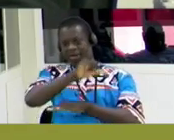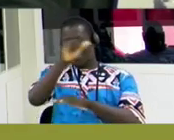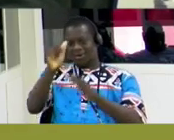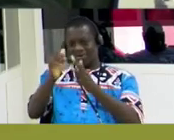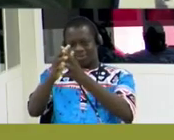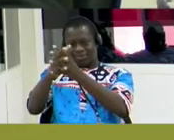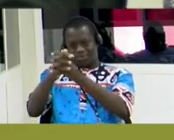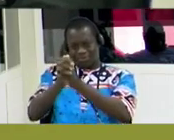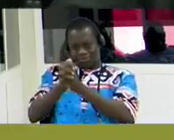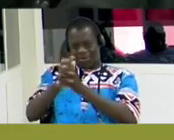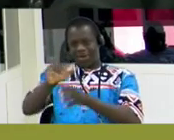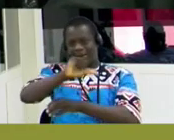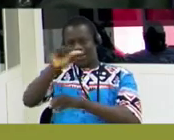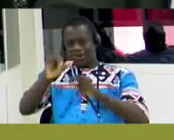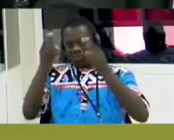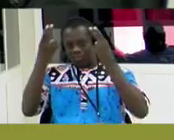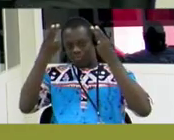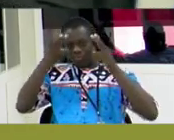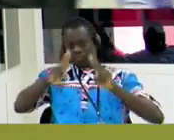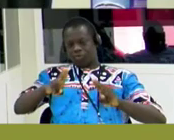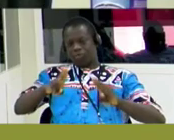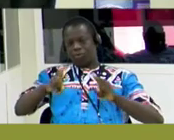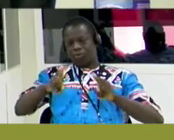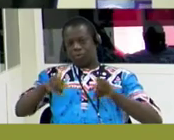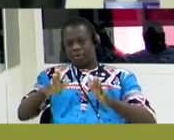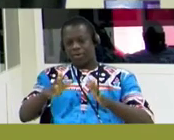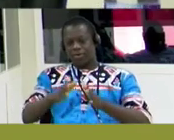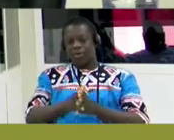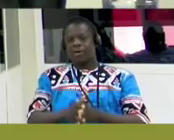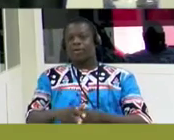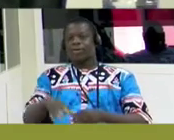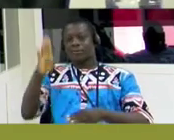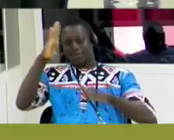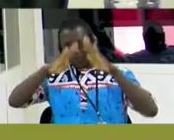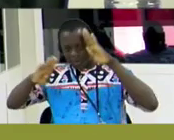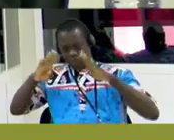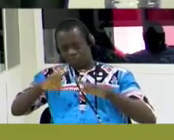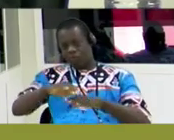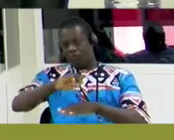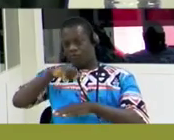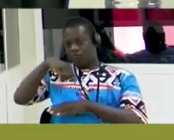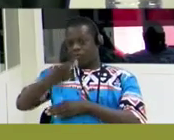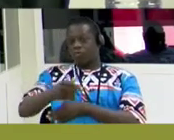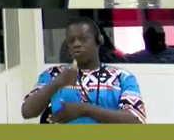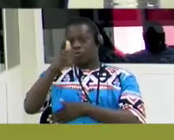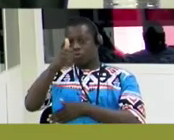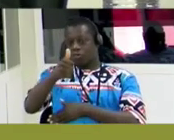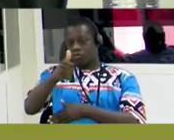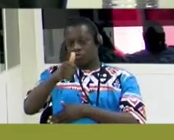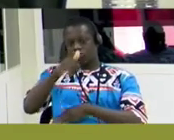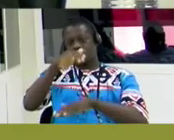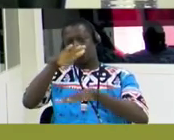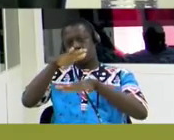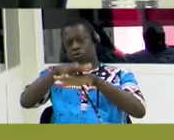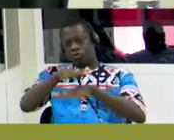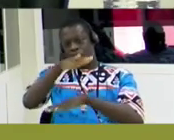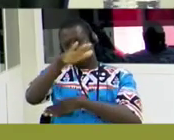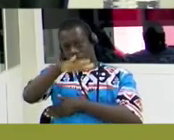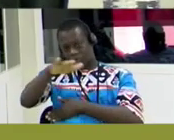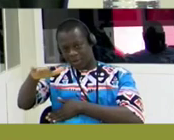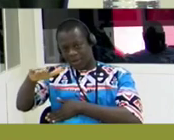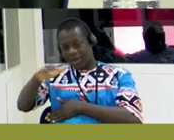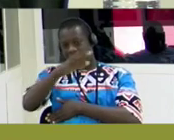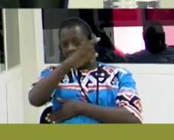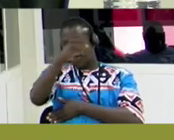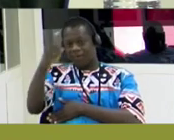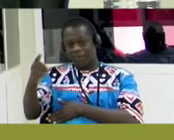reconciliation, and of judgment. We thank you for your goodness to your children everywhere throughout the